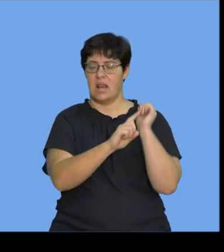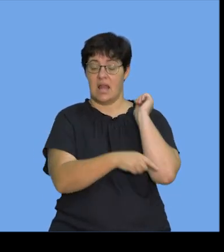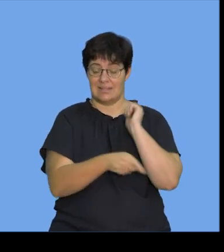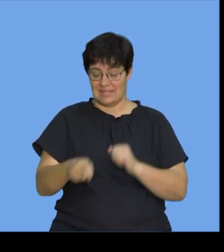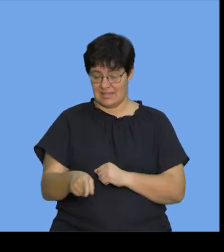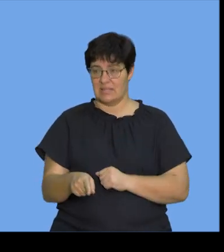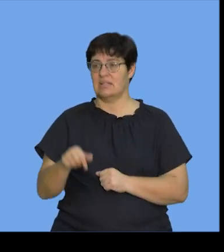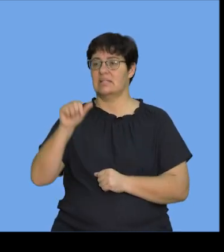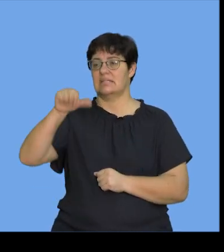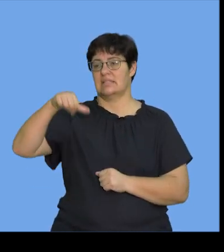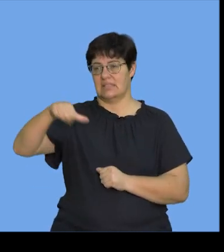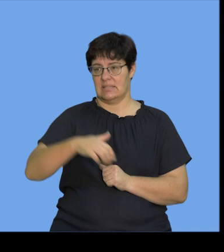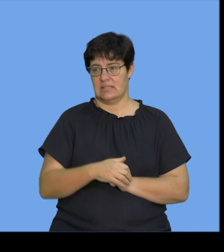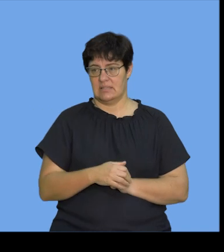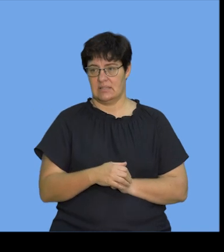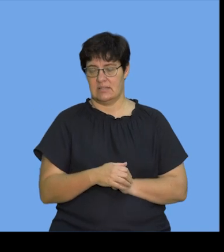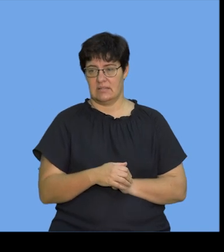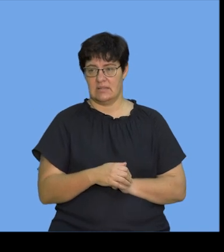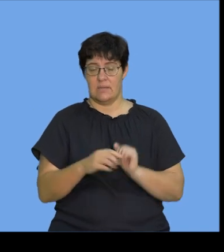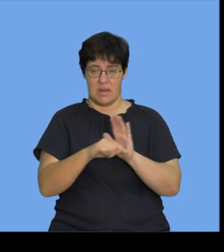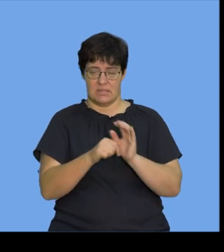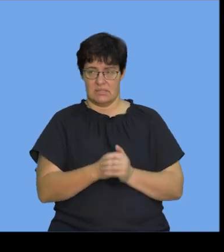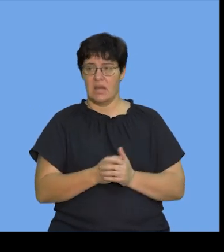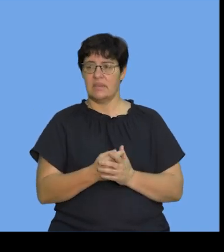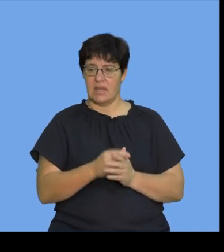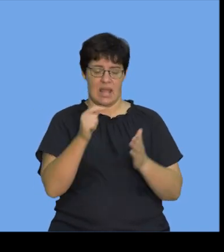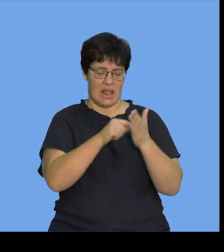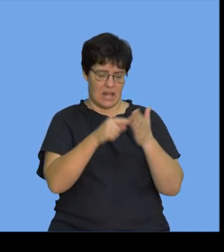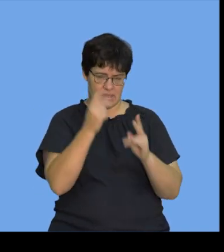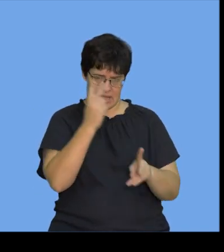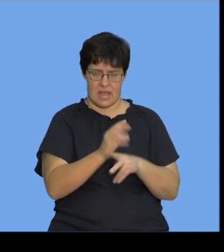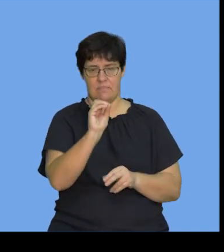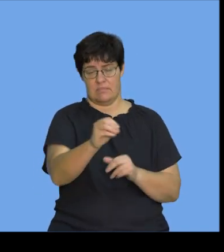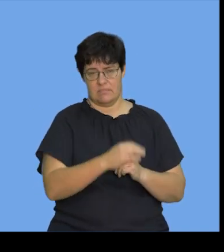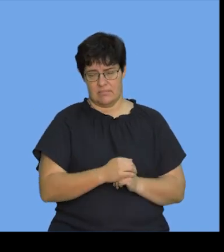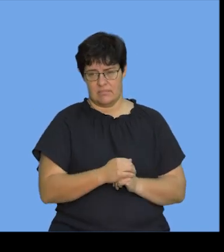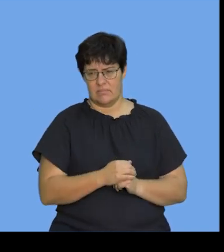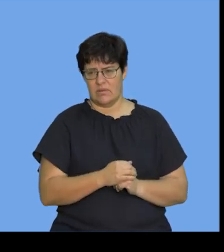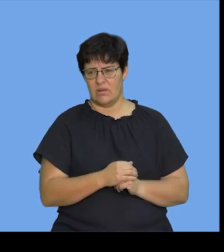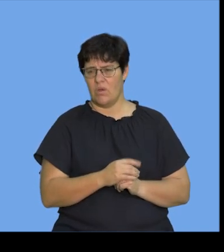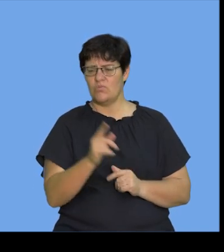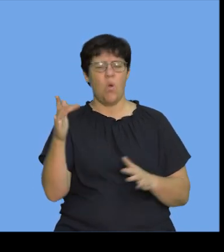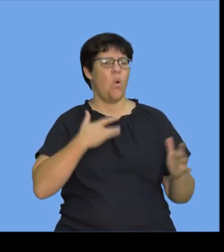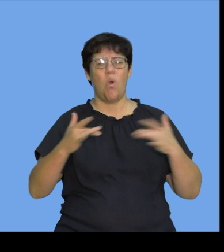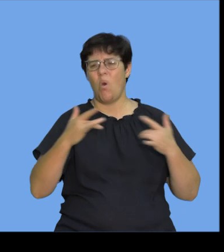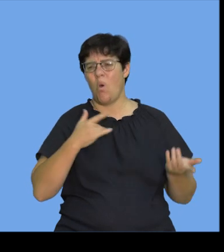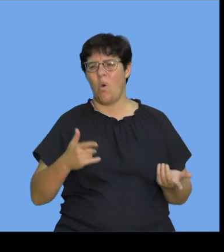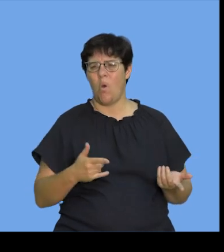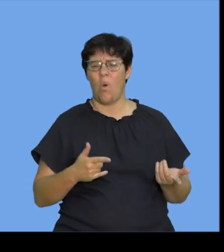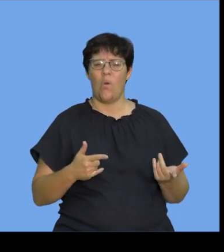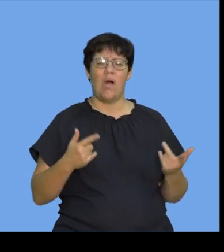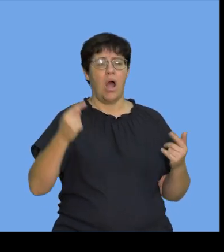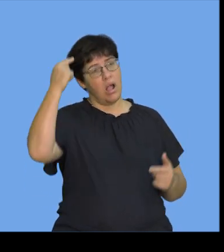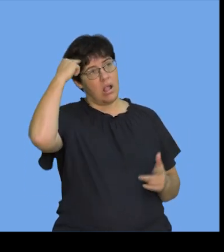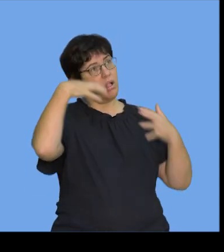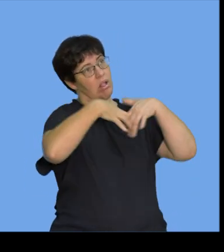minus 16. Then you press your calculator, guys. Remember, please don't worry yourself about doing mental